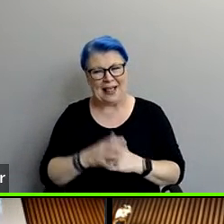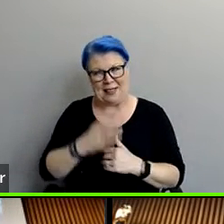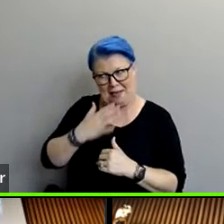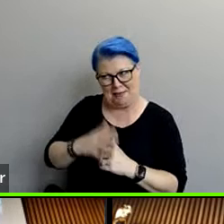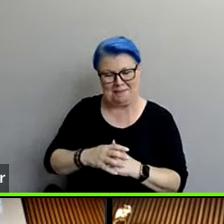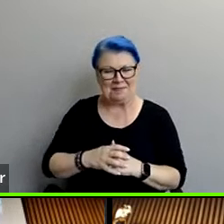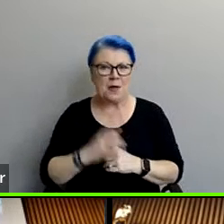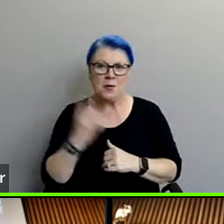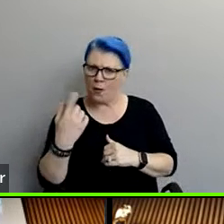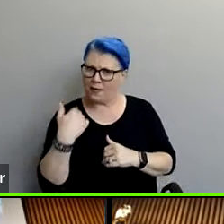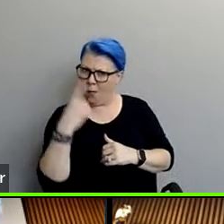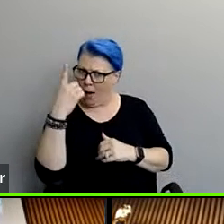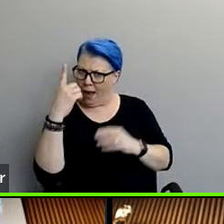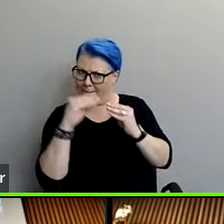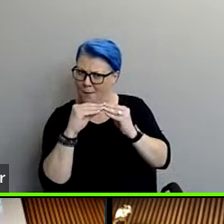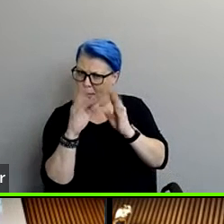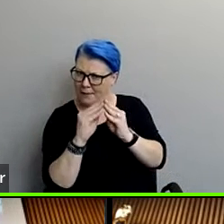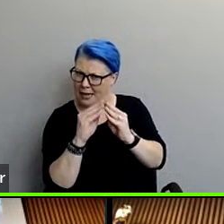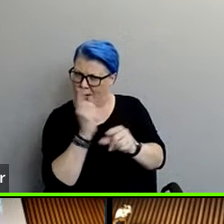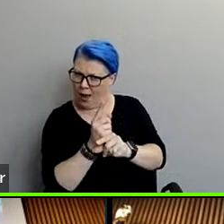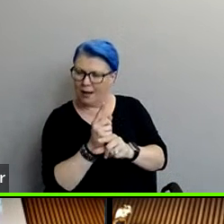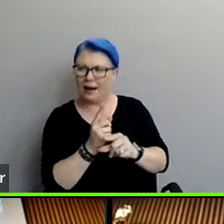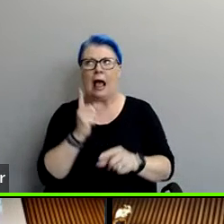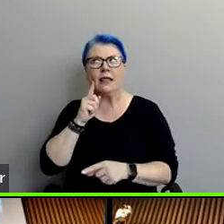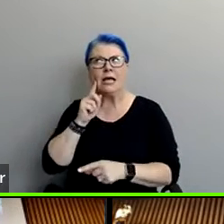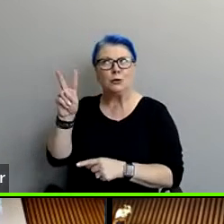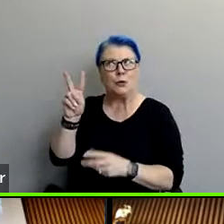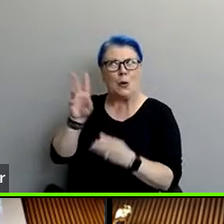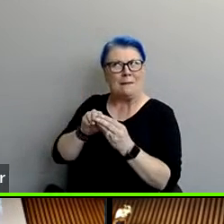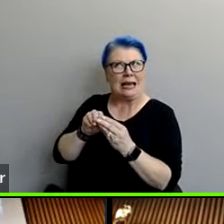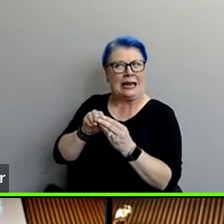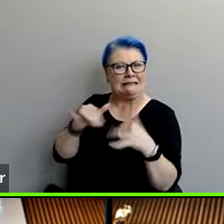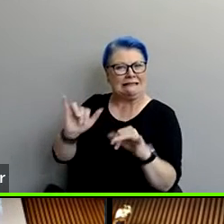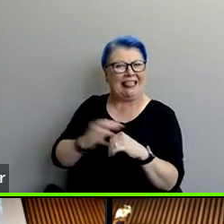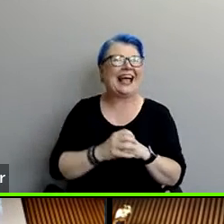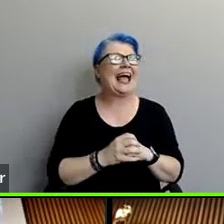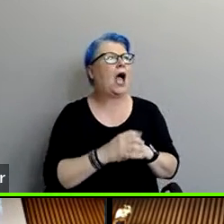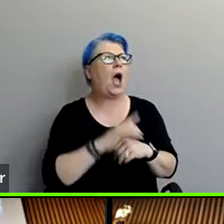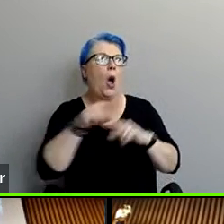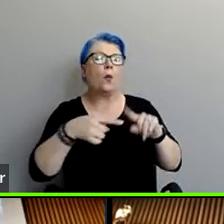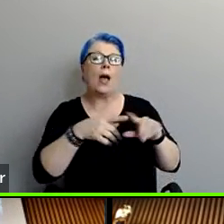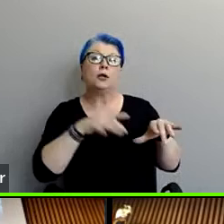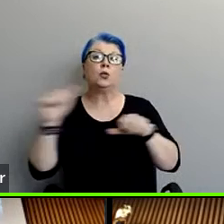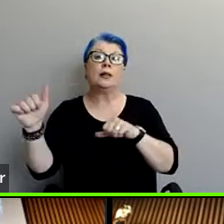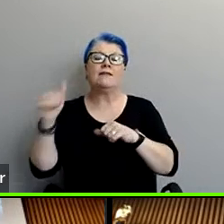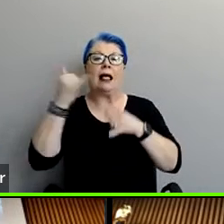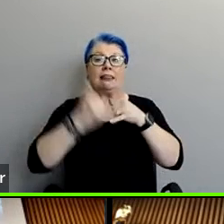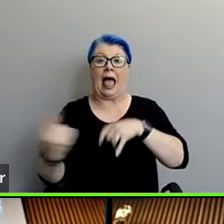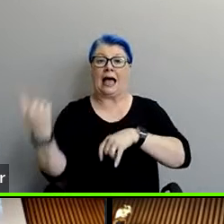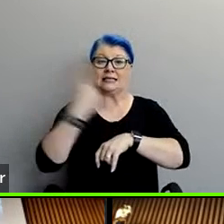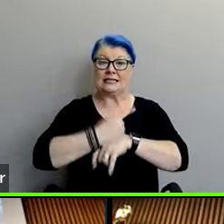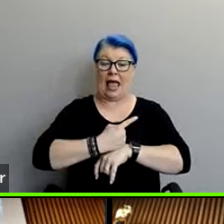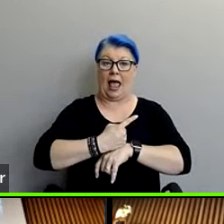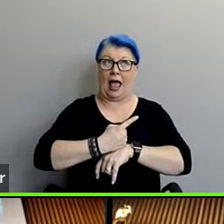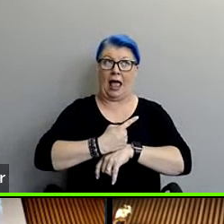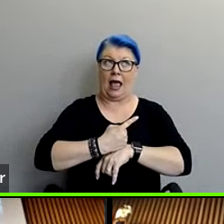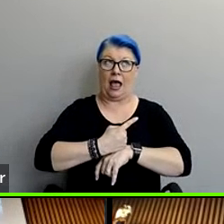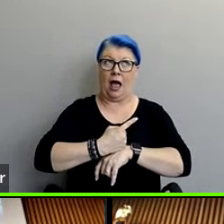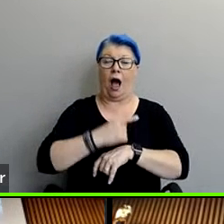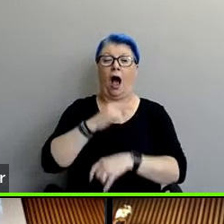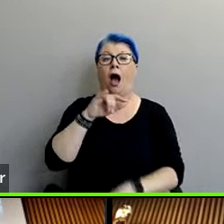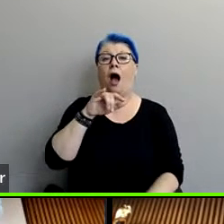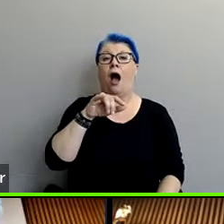You only have one more meeting, don't you? I think two. When do you leave? Well, last day of June, so June 20th, June